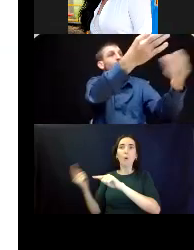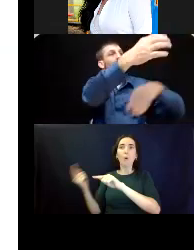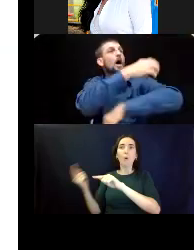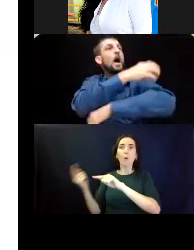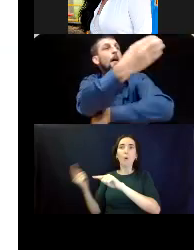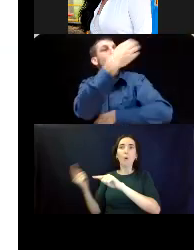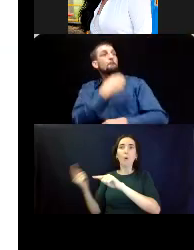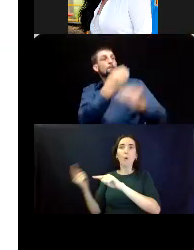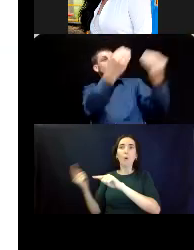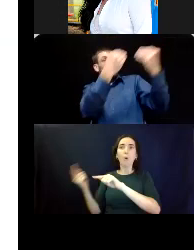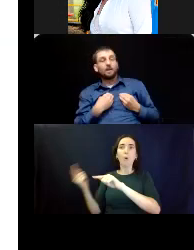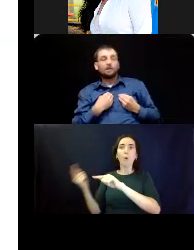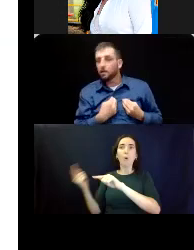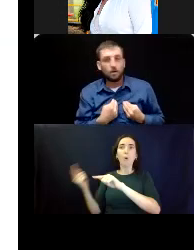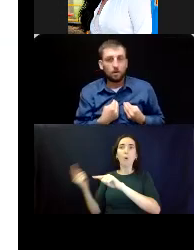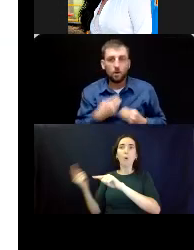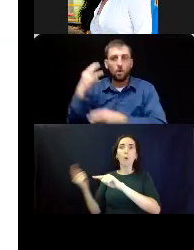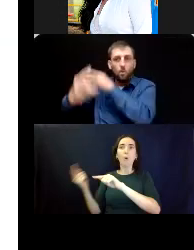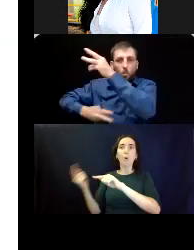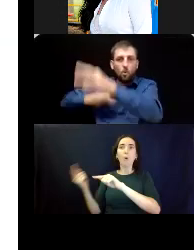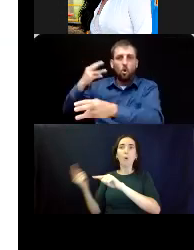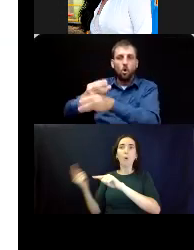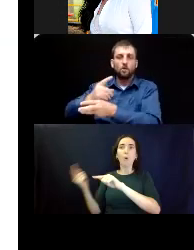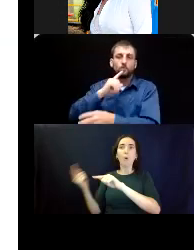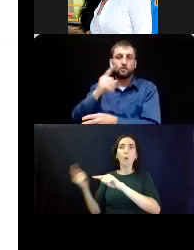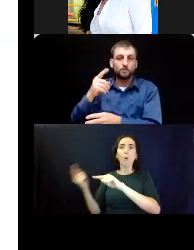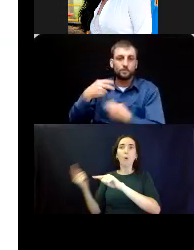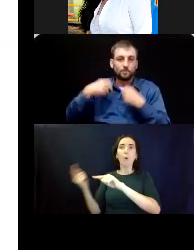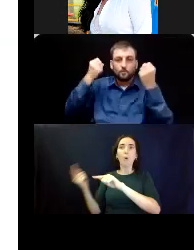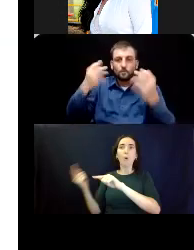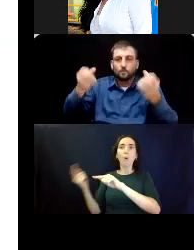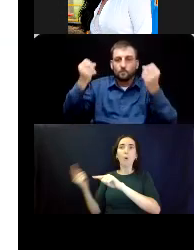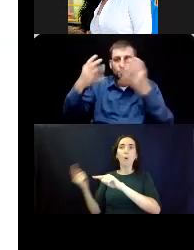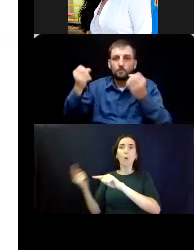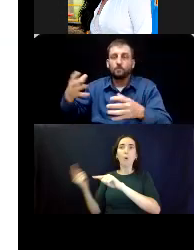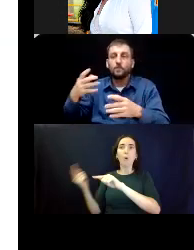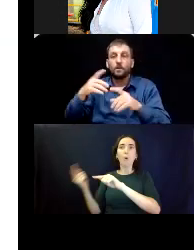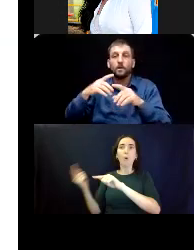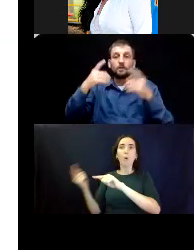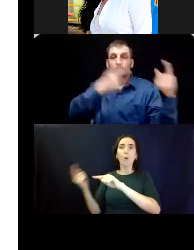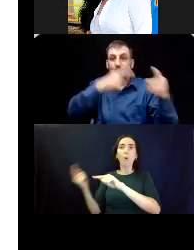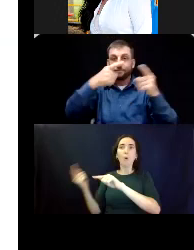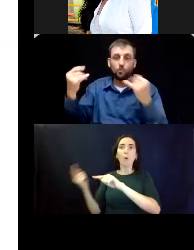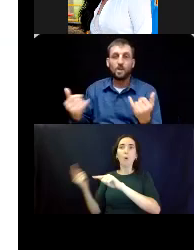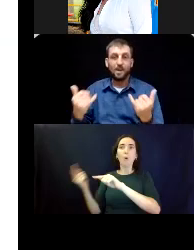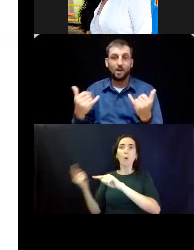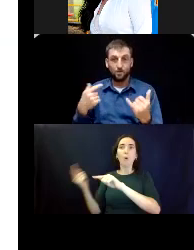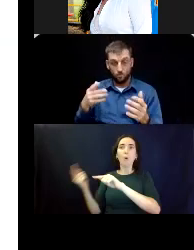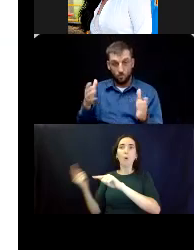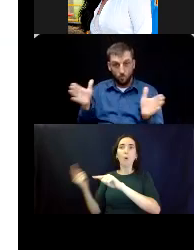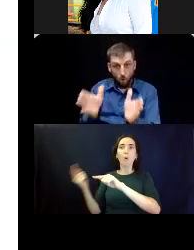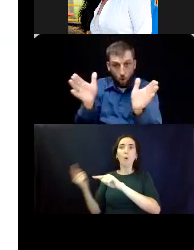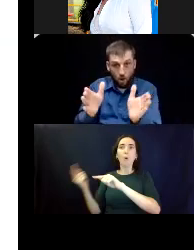right now, and encouraging empowerment for the disabled is definitely not one of them. Rather, we have to